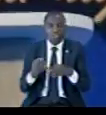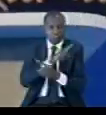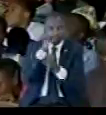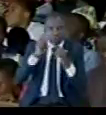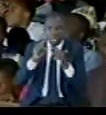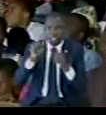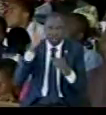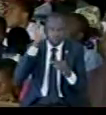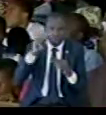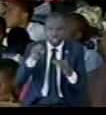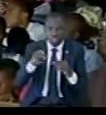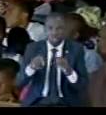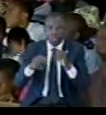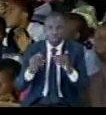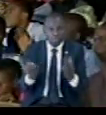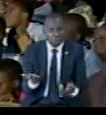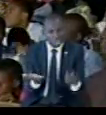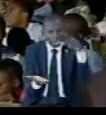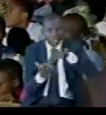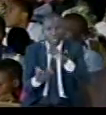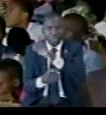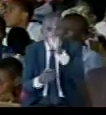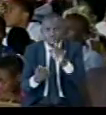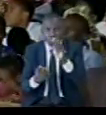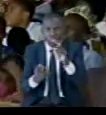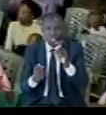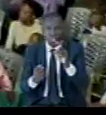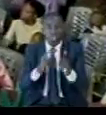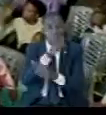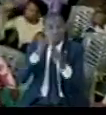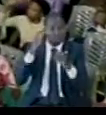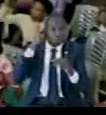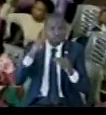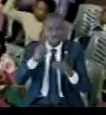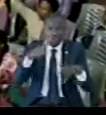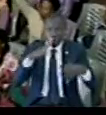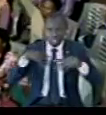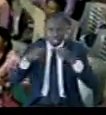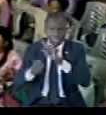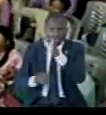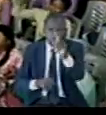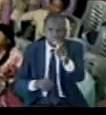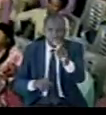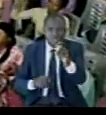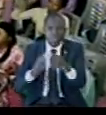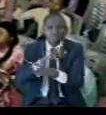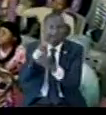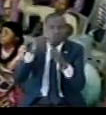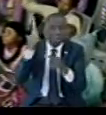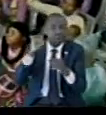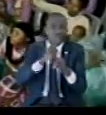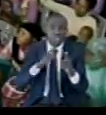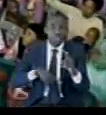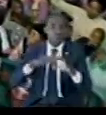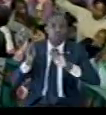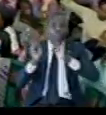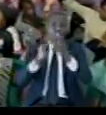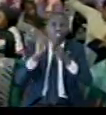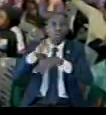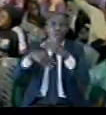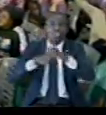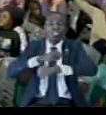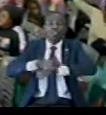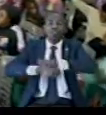arise? When are you going to get healed? When is God going to change all the